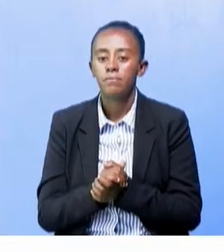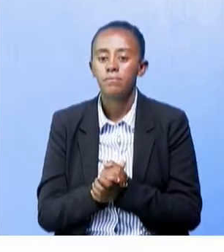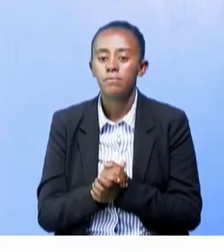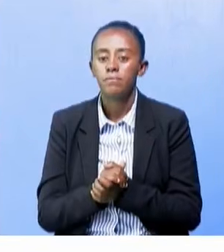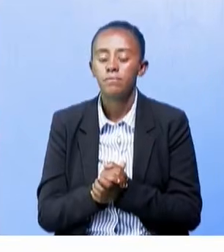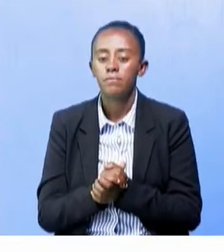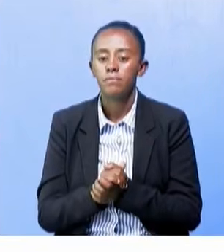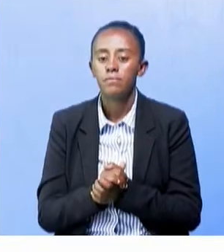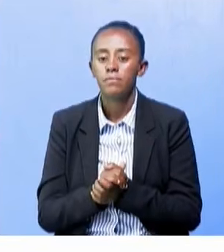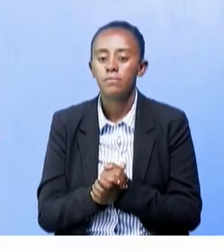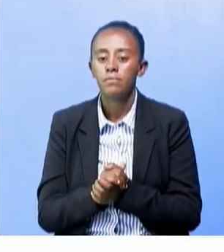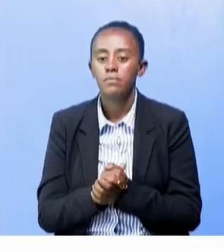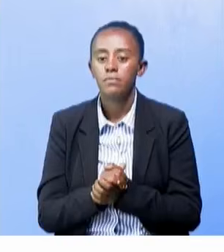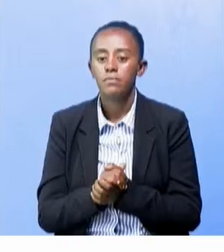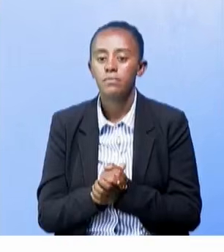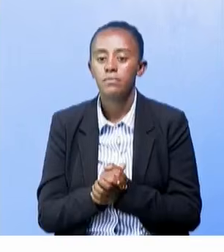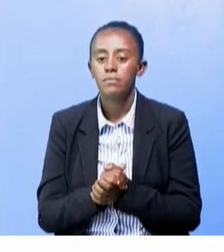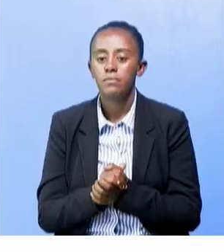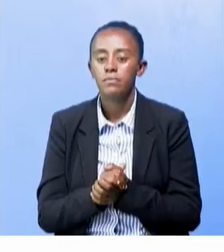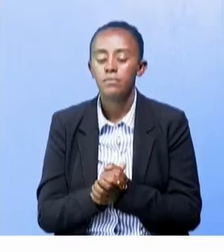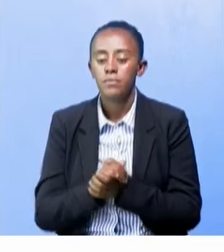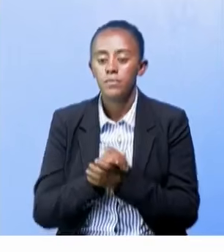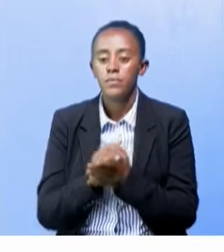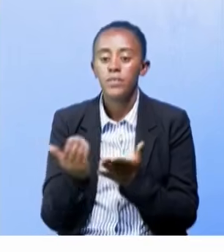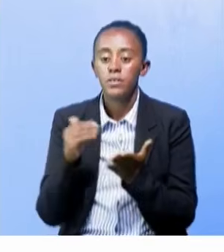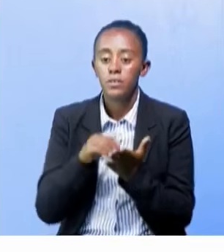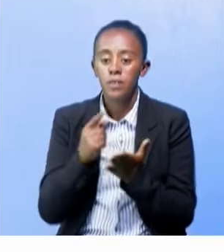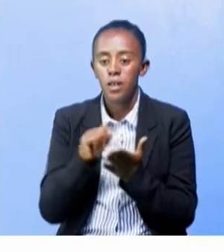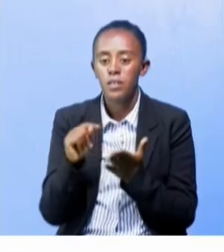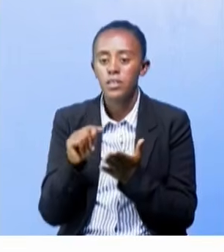the jumbled sentence.